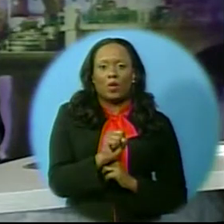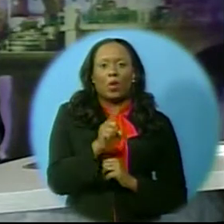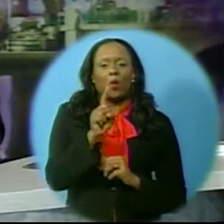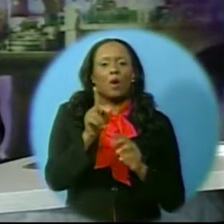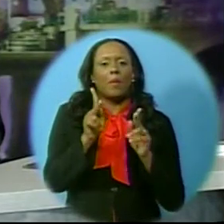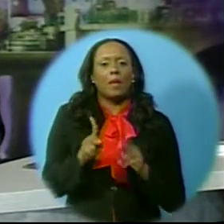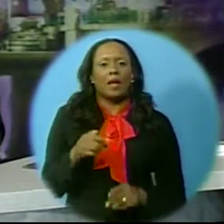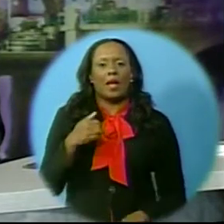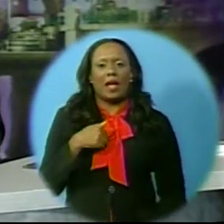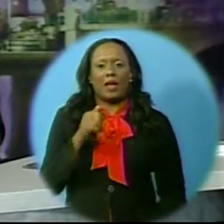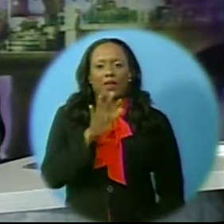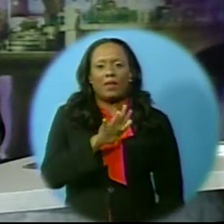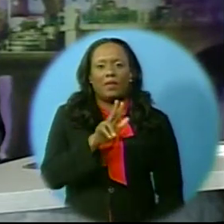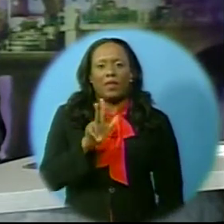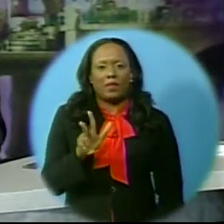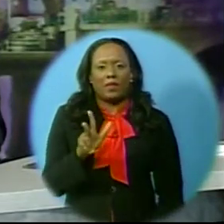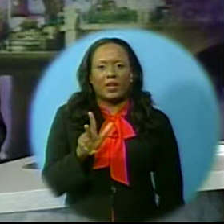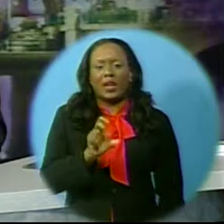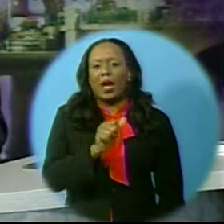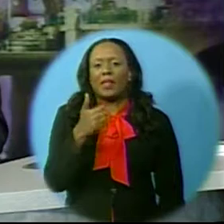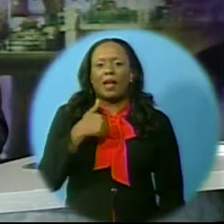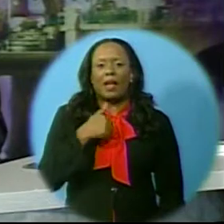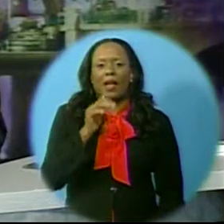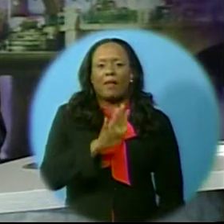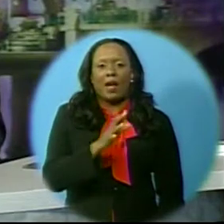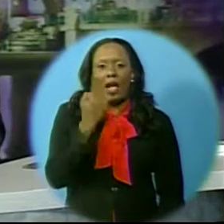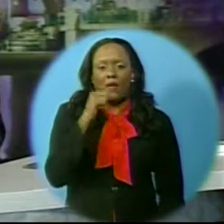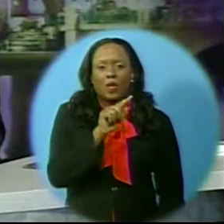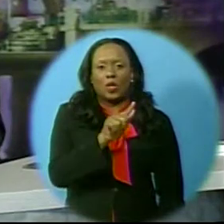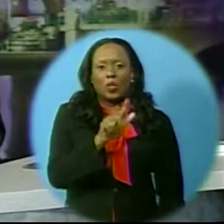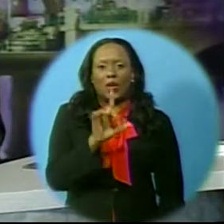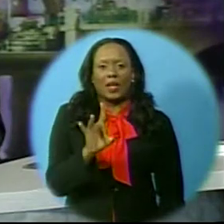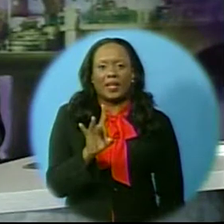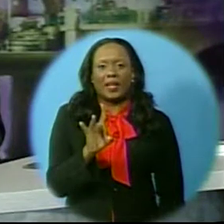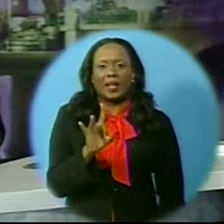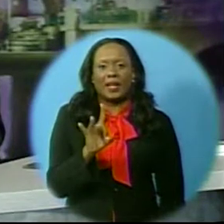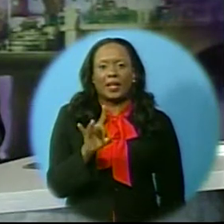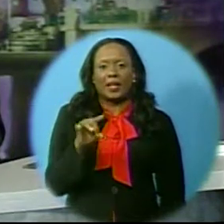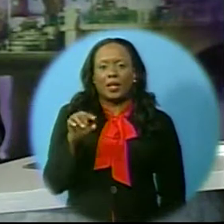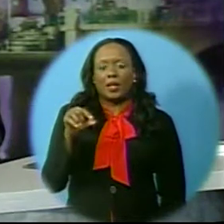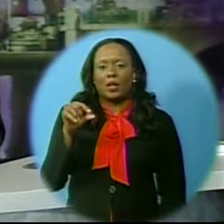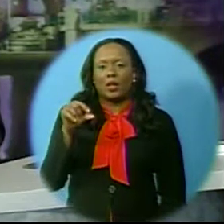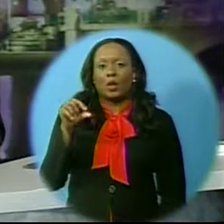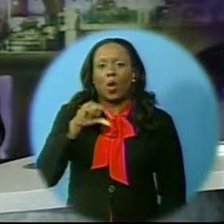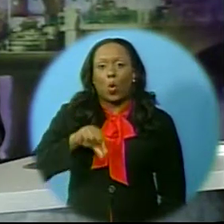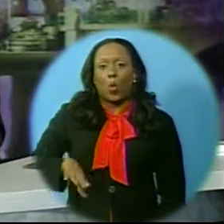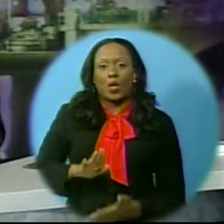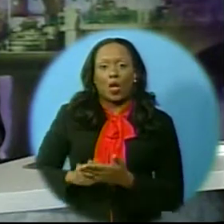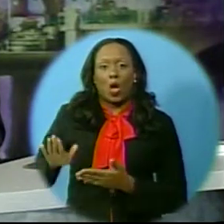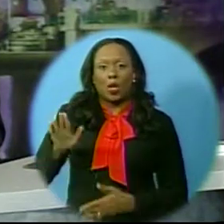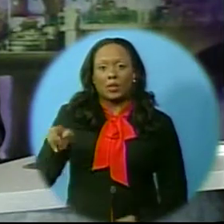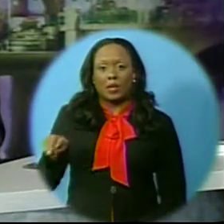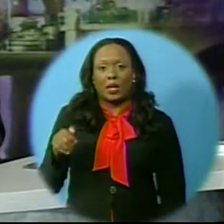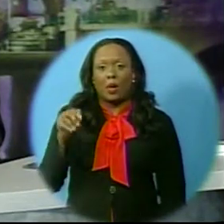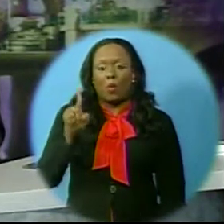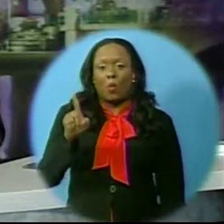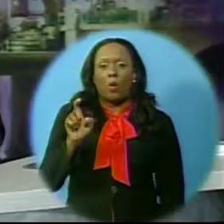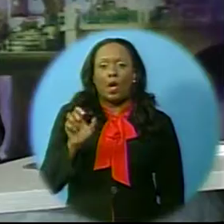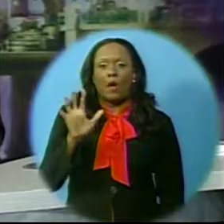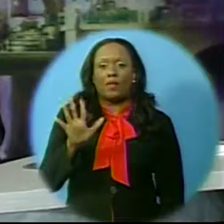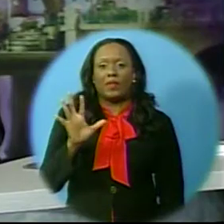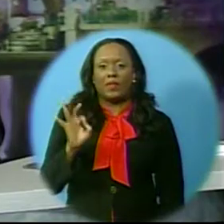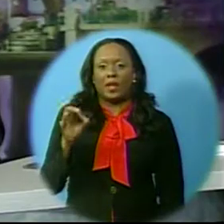stage. Frederick Griffith top scored with 53, while Ajani Batson took 5 for 28. QC in reply